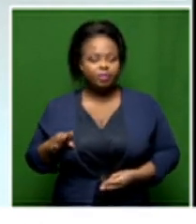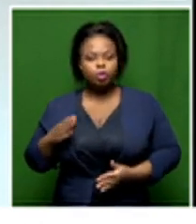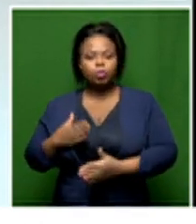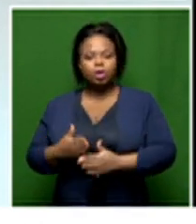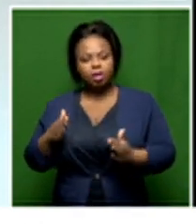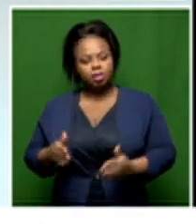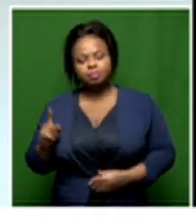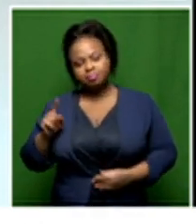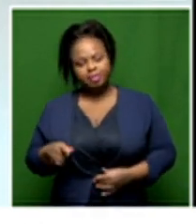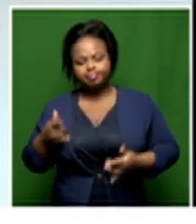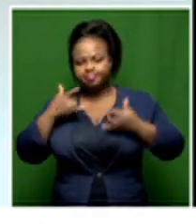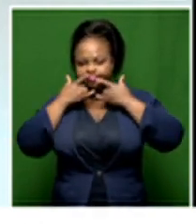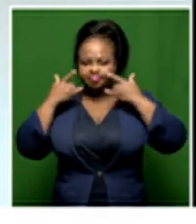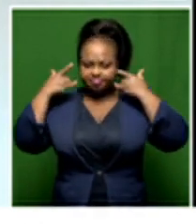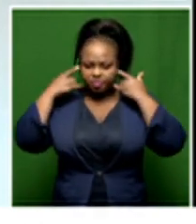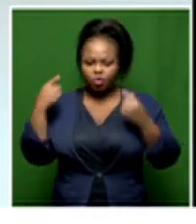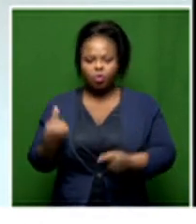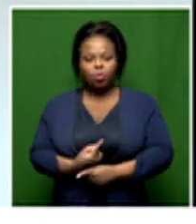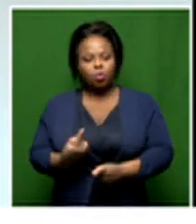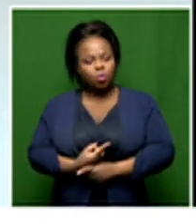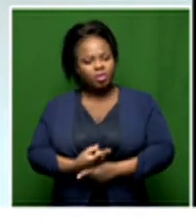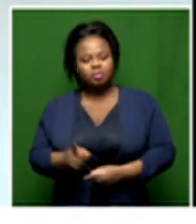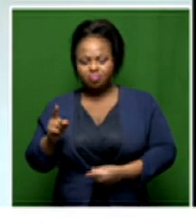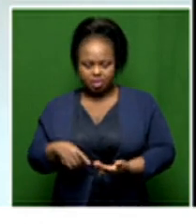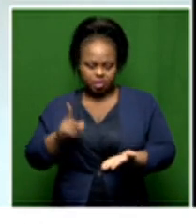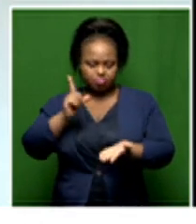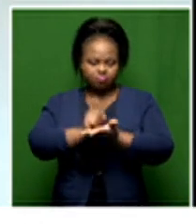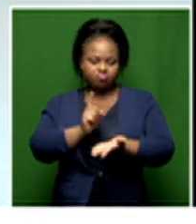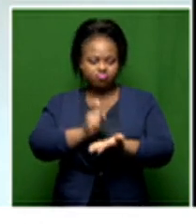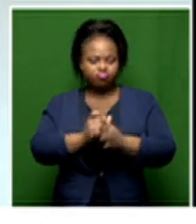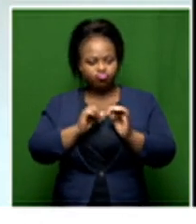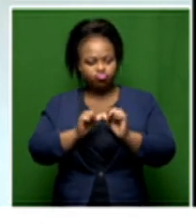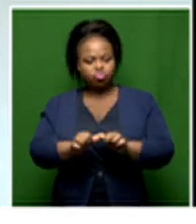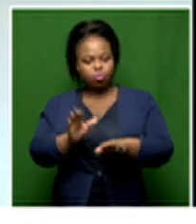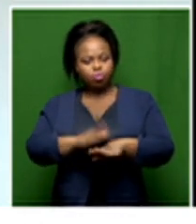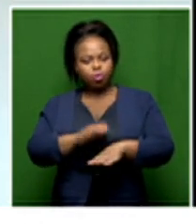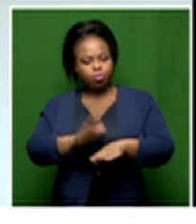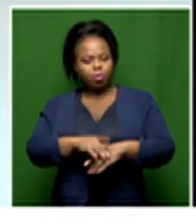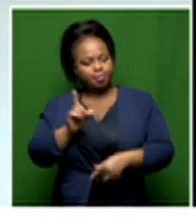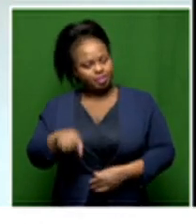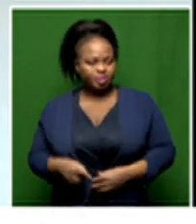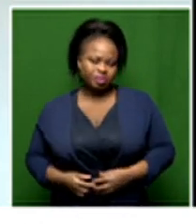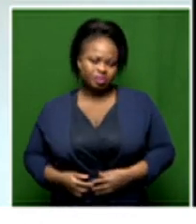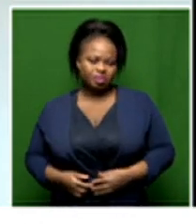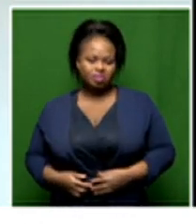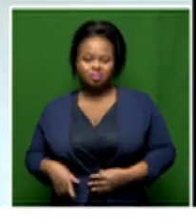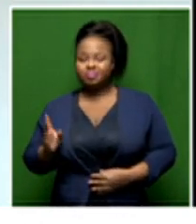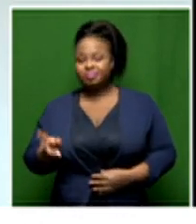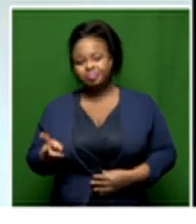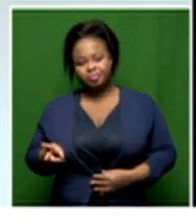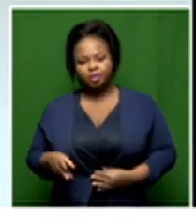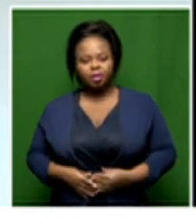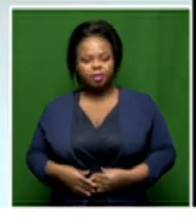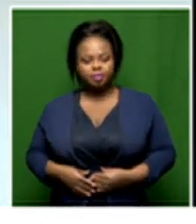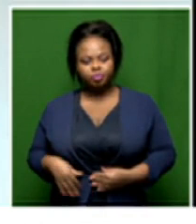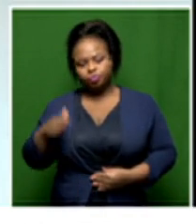be wearing masks, visors, constantly sanitized. And, there's also